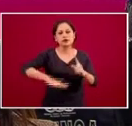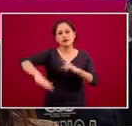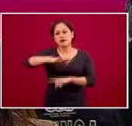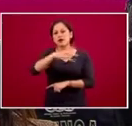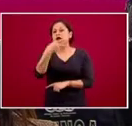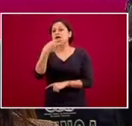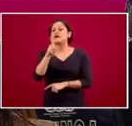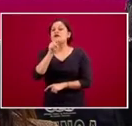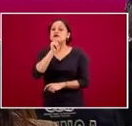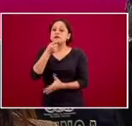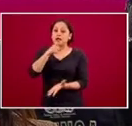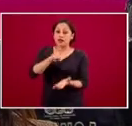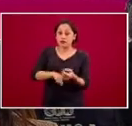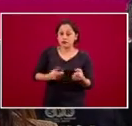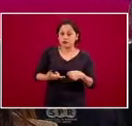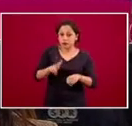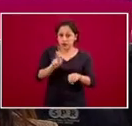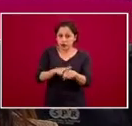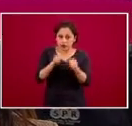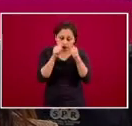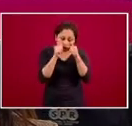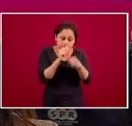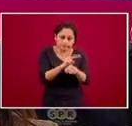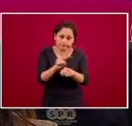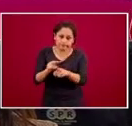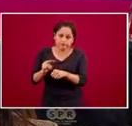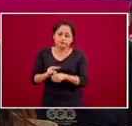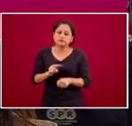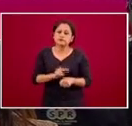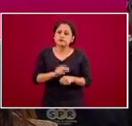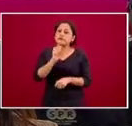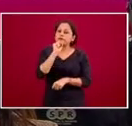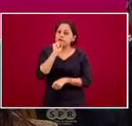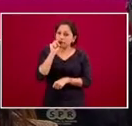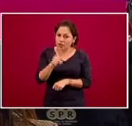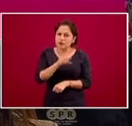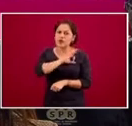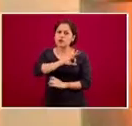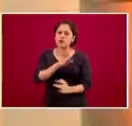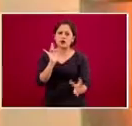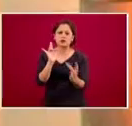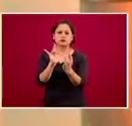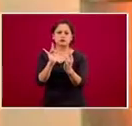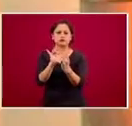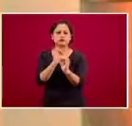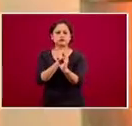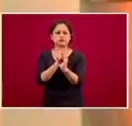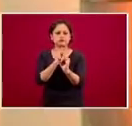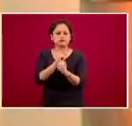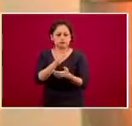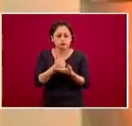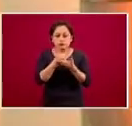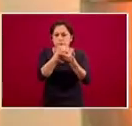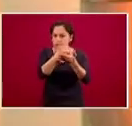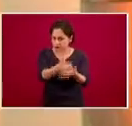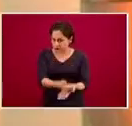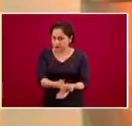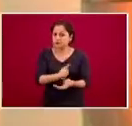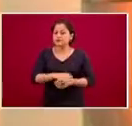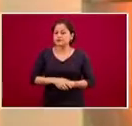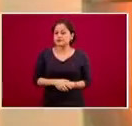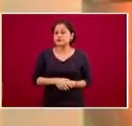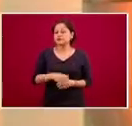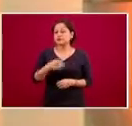are addressed to the general population but also to the health personnel specifically. We're also giving mental health